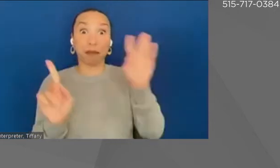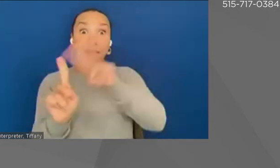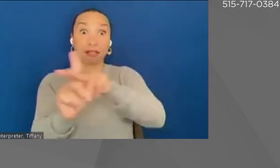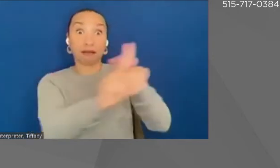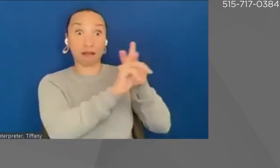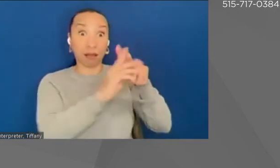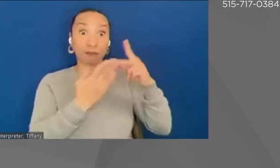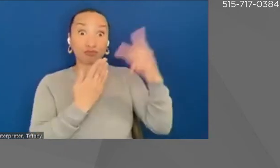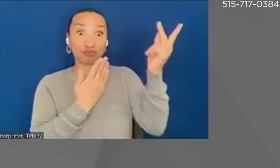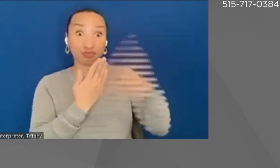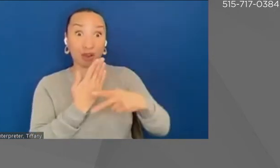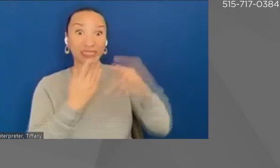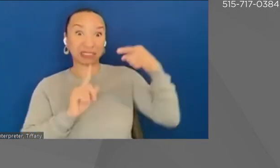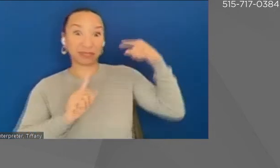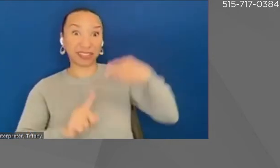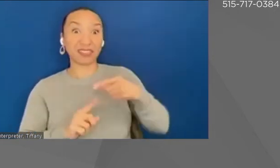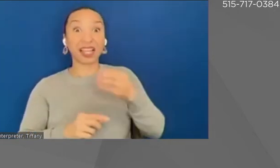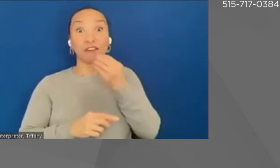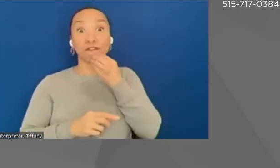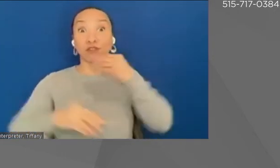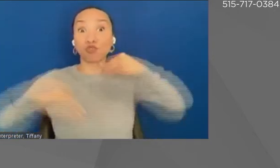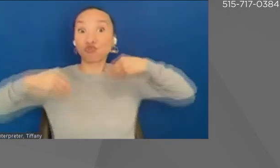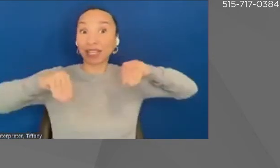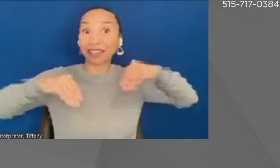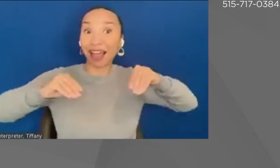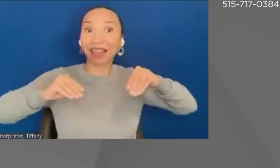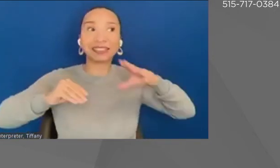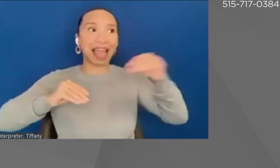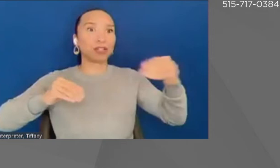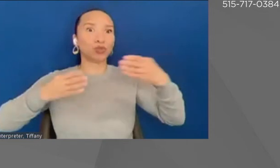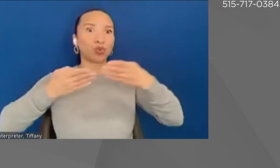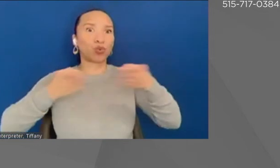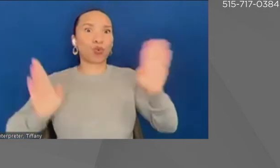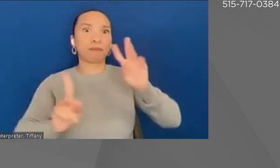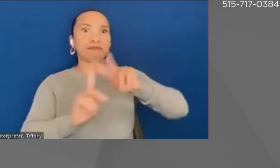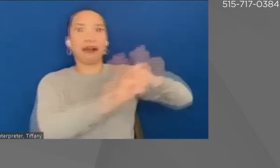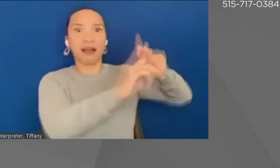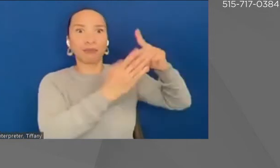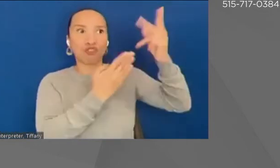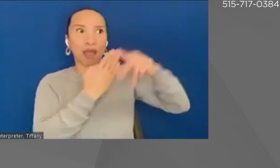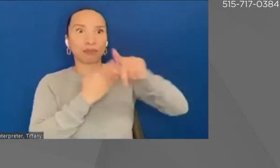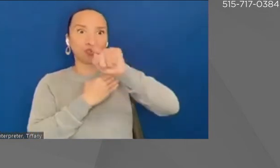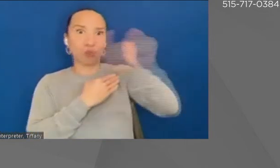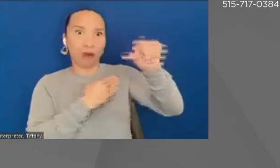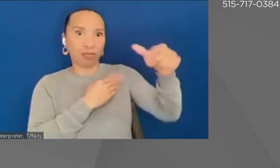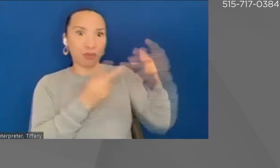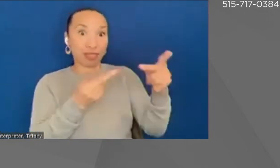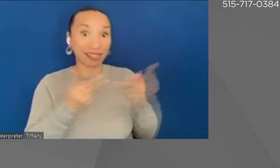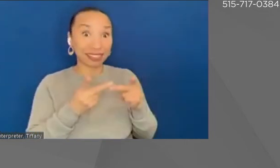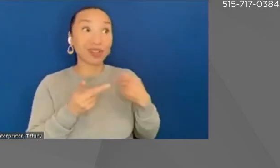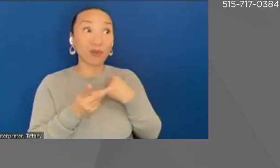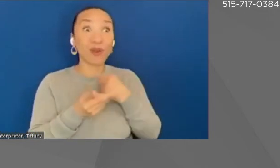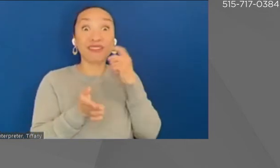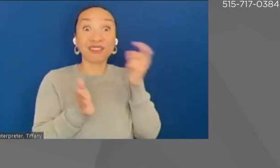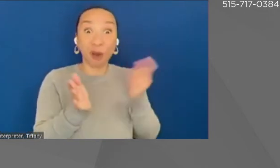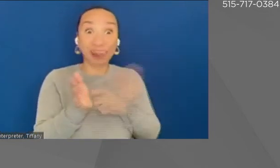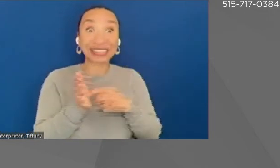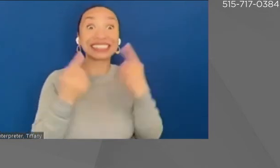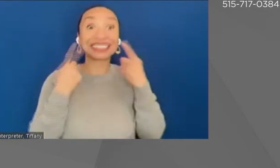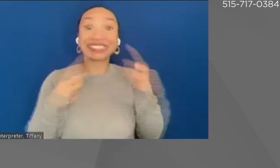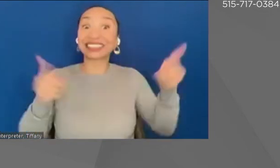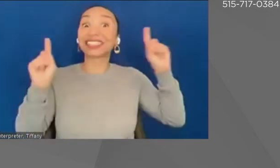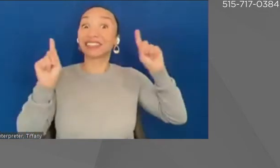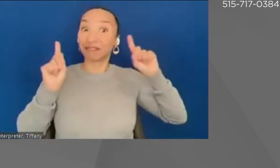food retailers and the ability to scale these programs, we are seeing some successful partnerships with commercial